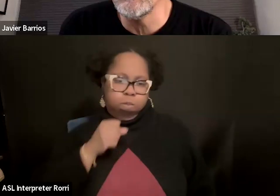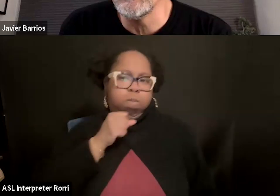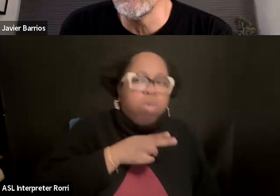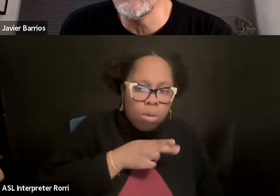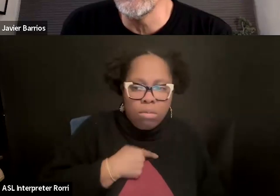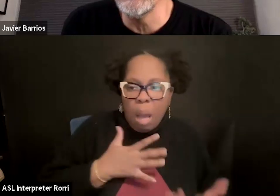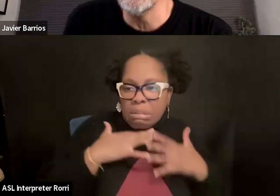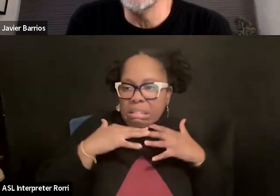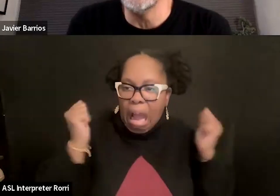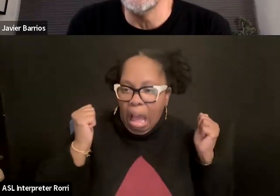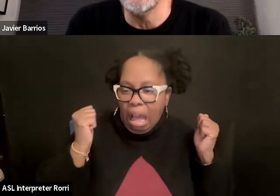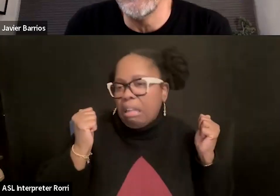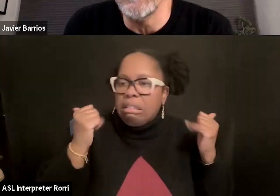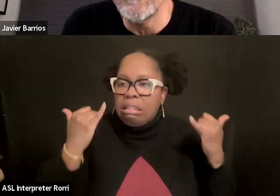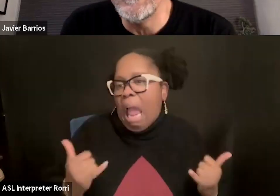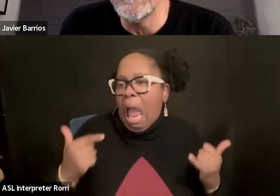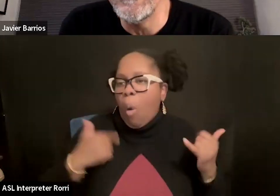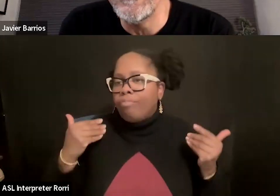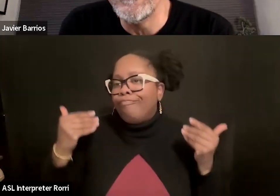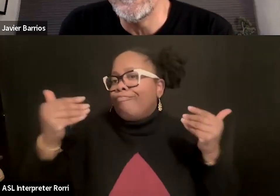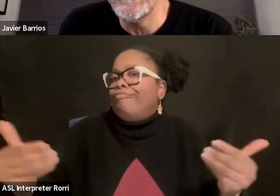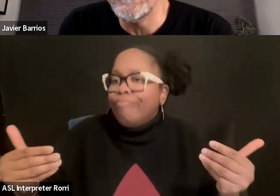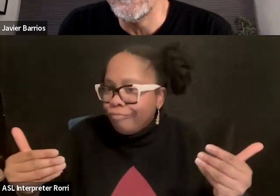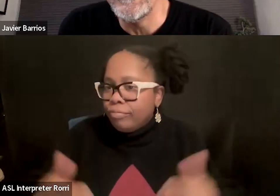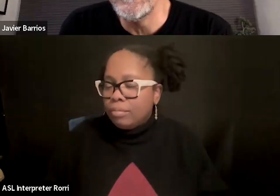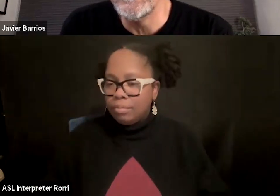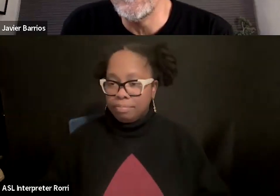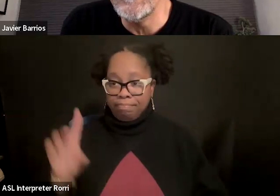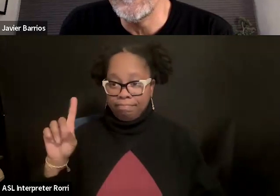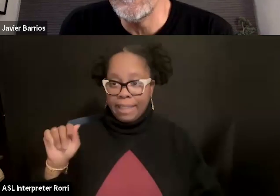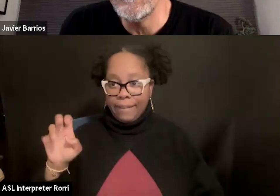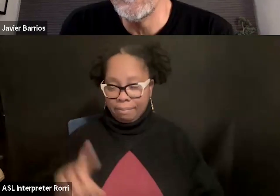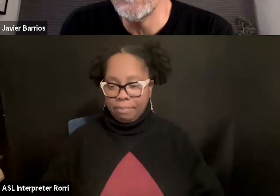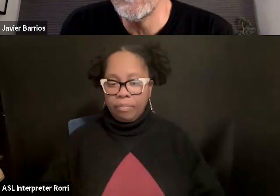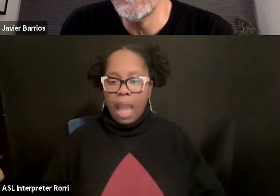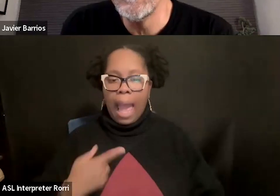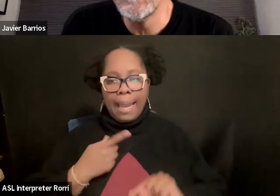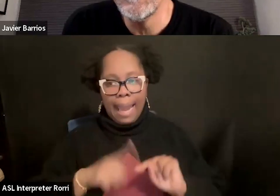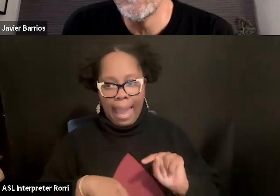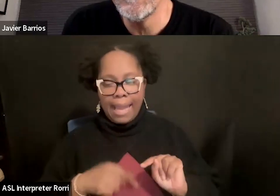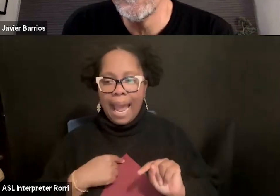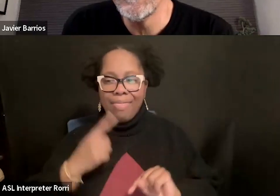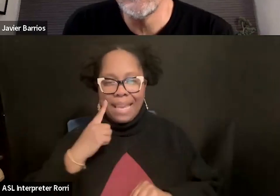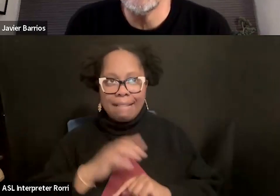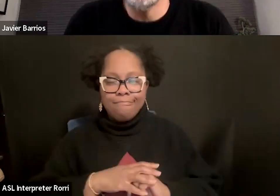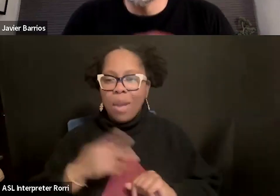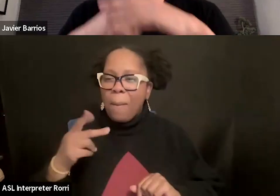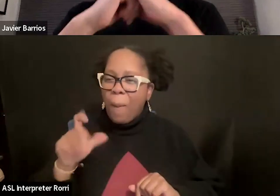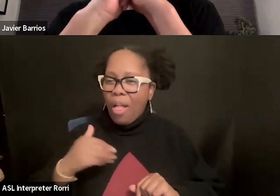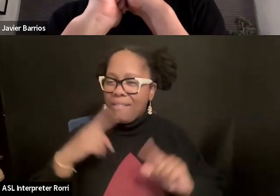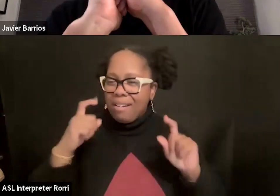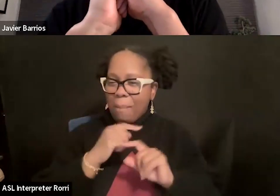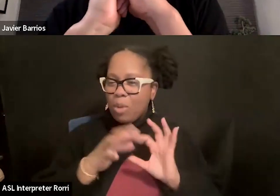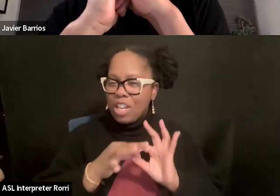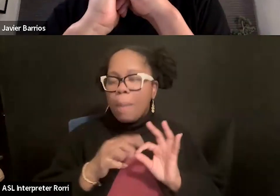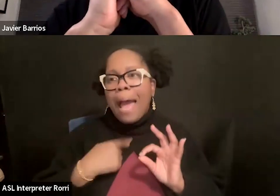now, and he's like on the road to like, I think that Paul will have a complicated relationship, because I always think of their lives after